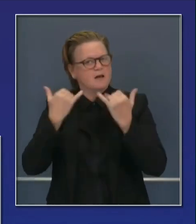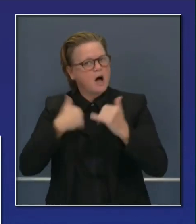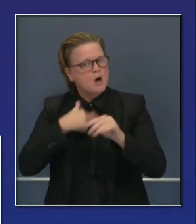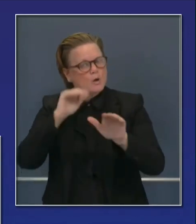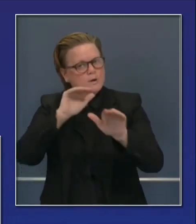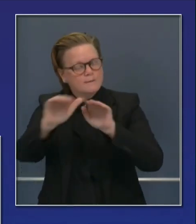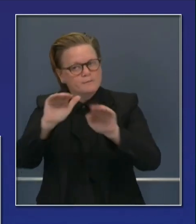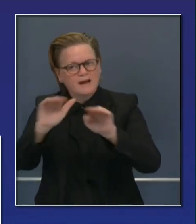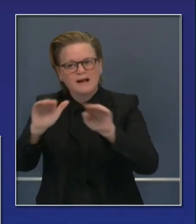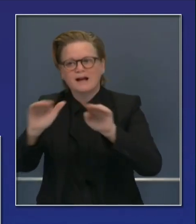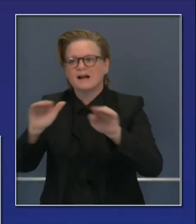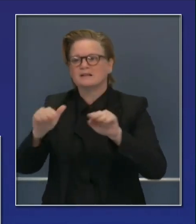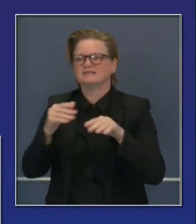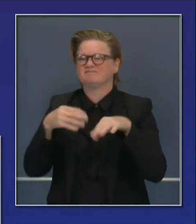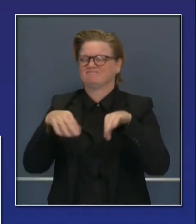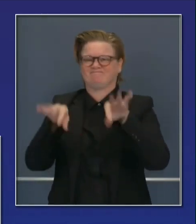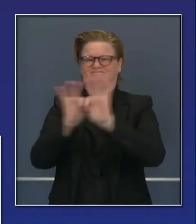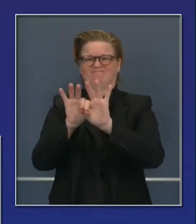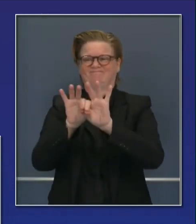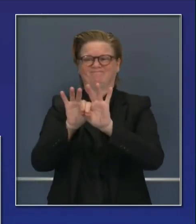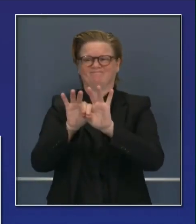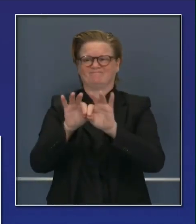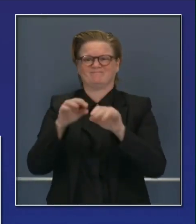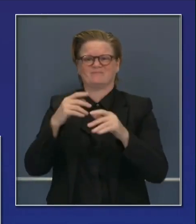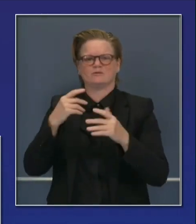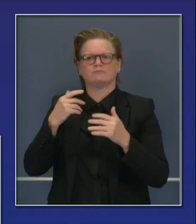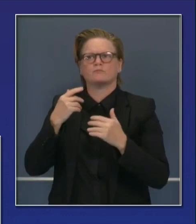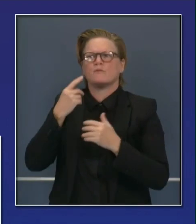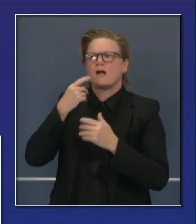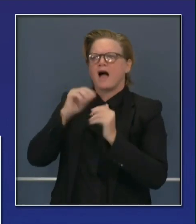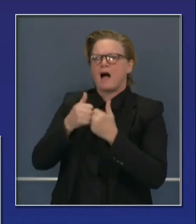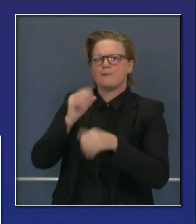we are providing for businesses. And I made a note here that